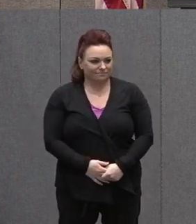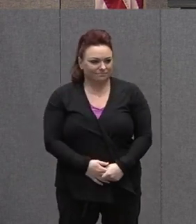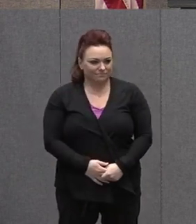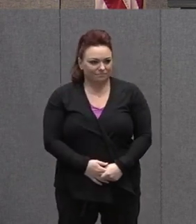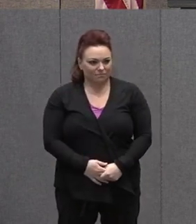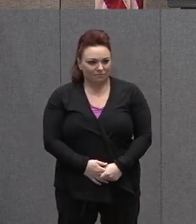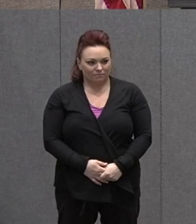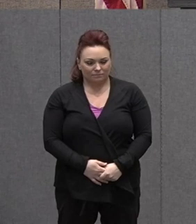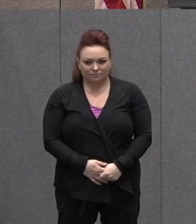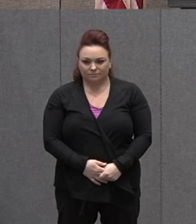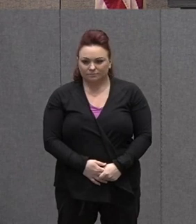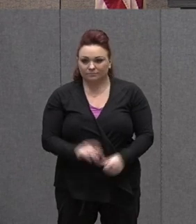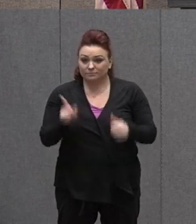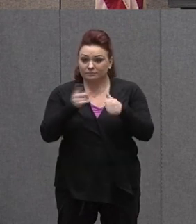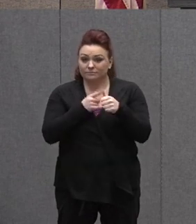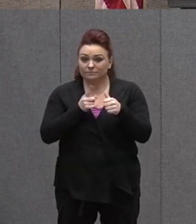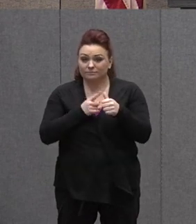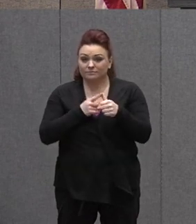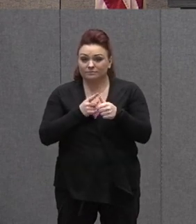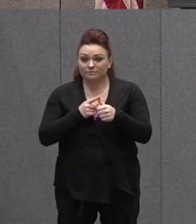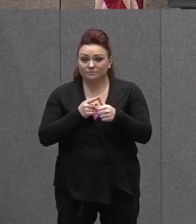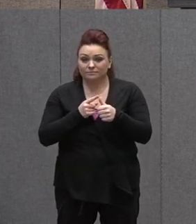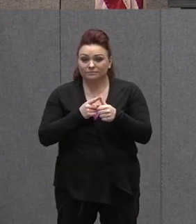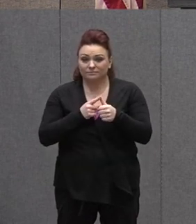Let's think about the first definition.